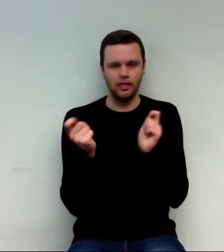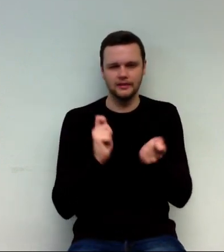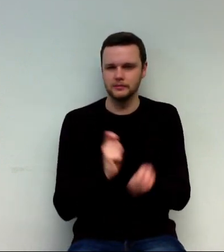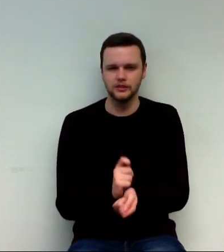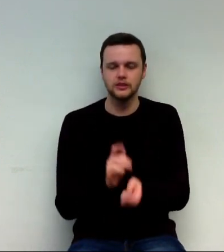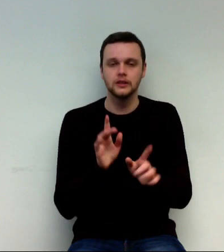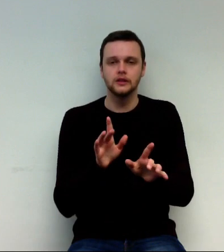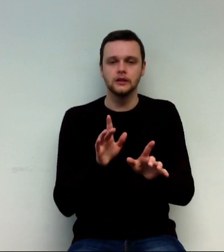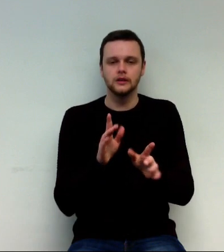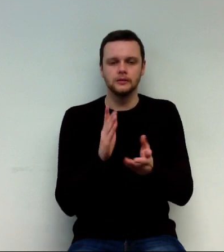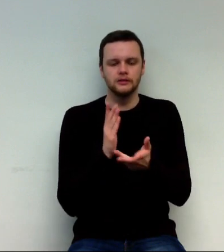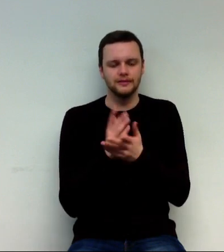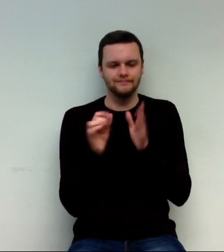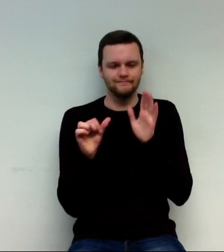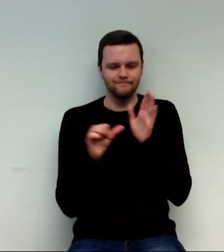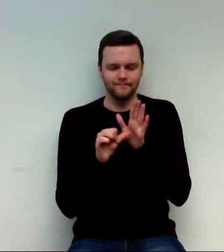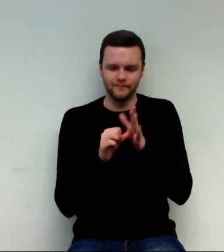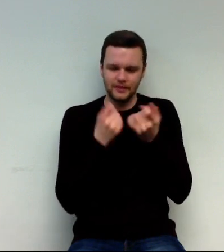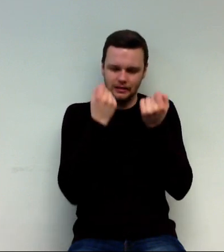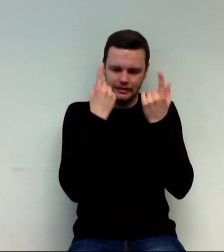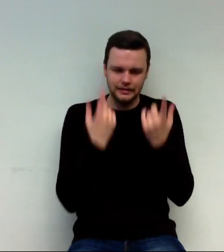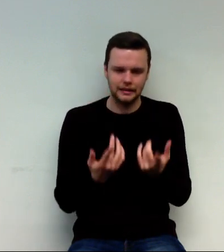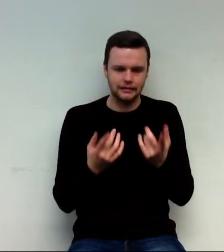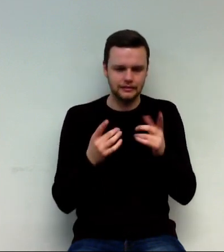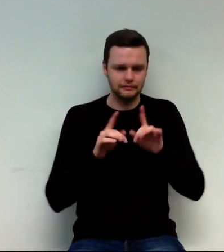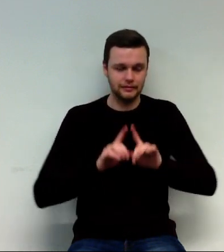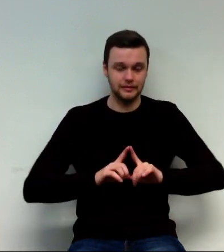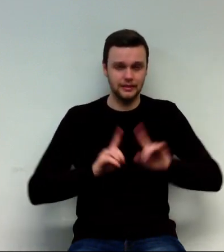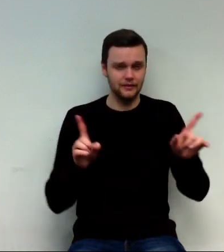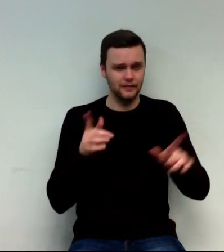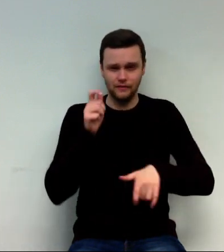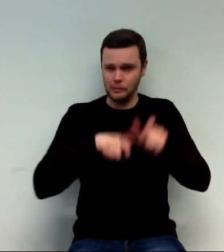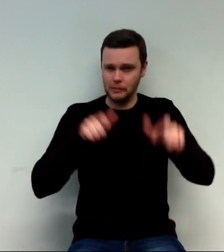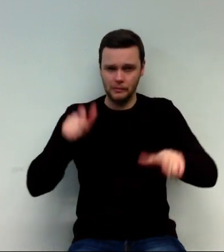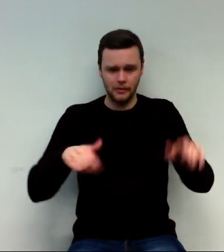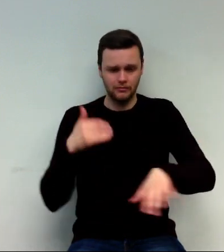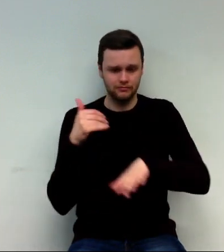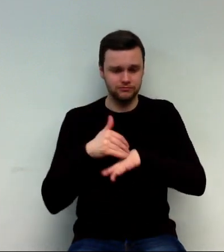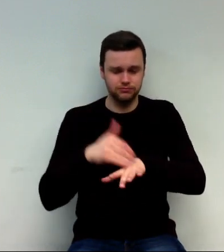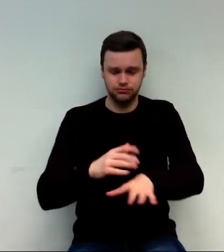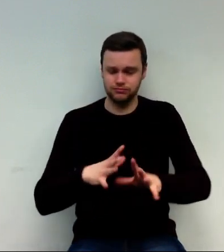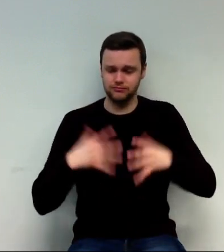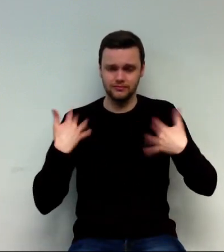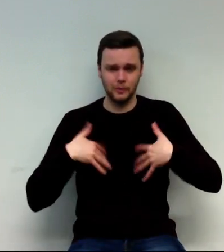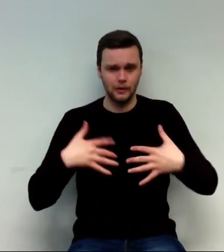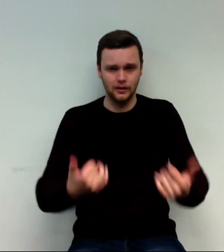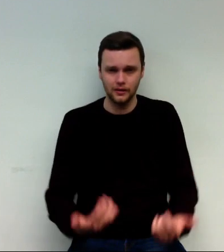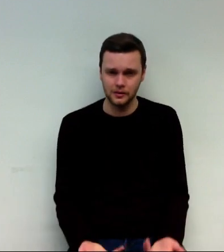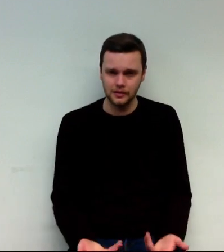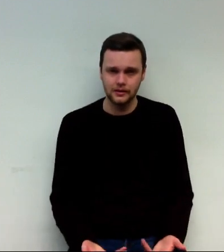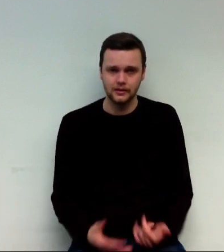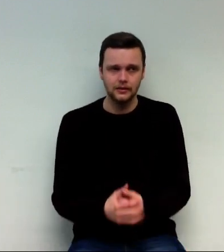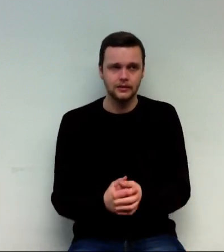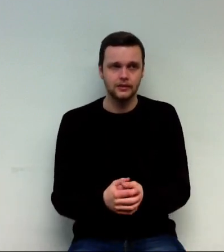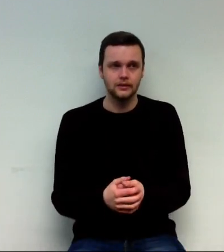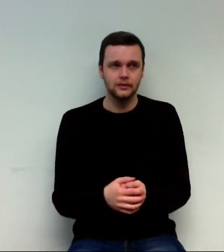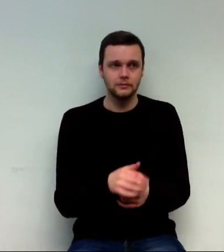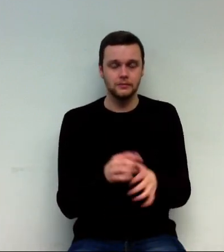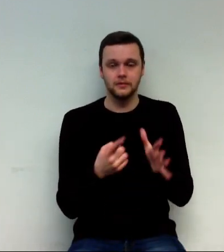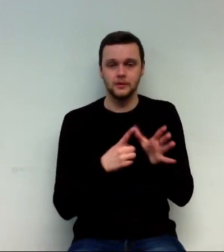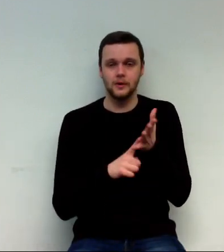it's hard to understand the difference this can make to people's lives. Alan often talks, particularly when it comes to relaxed